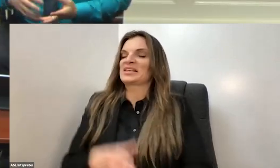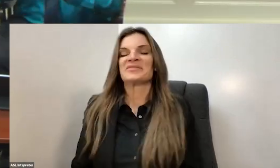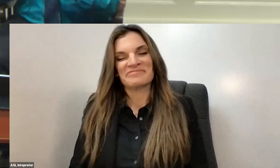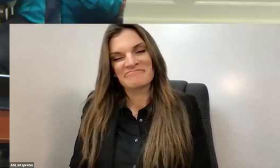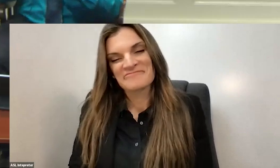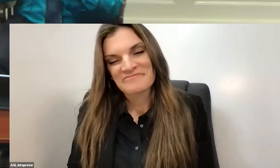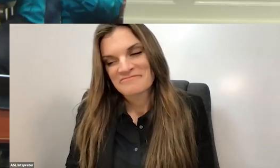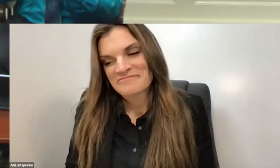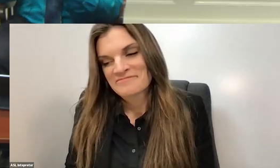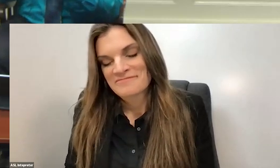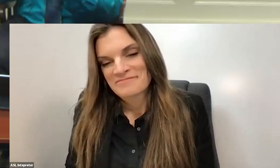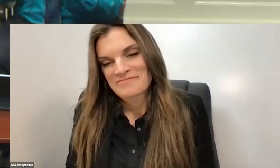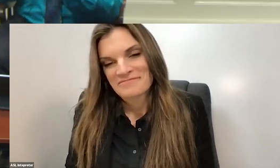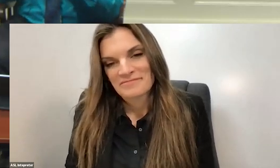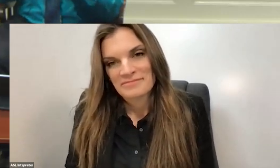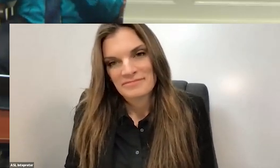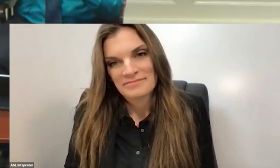So